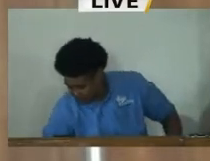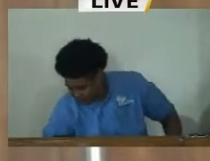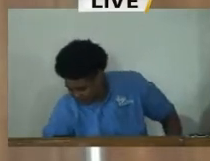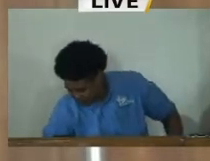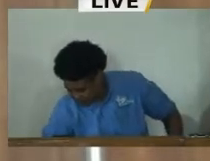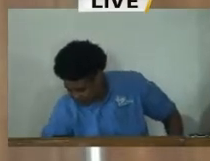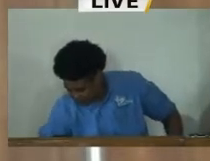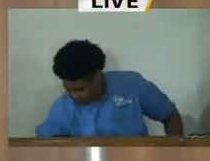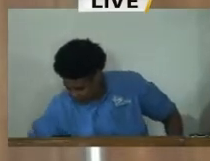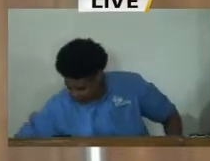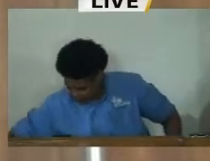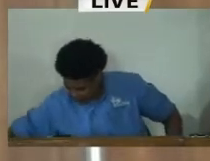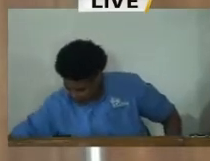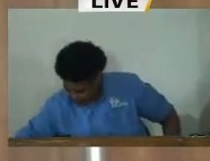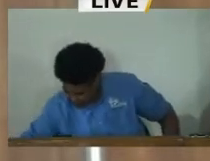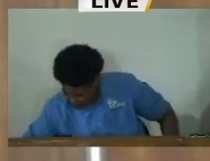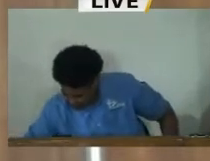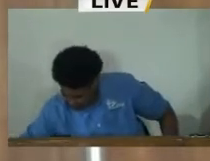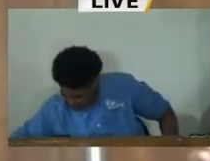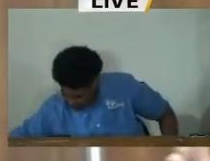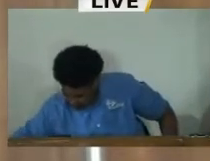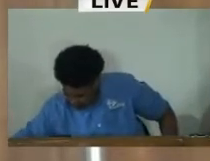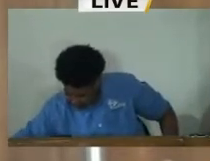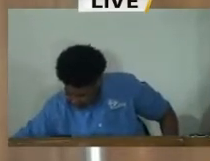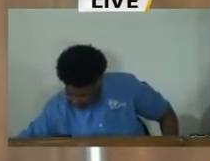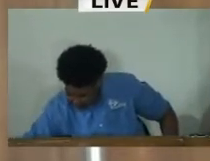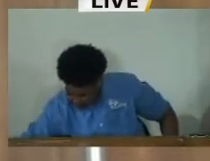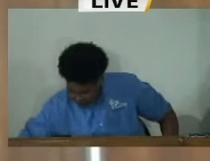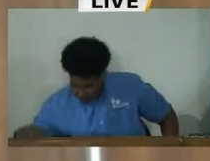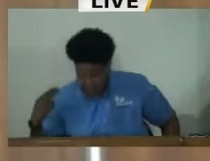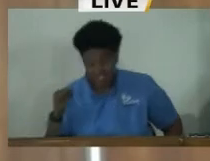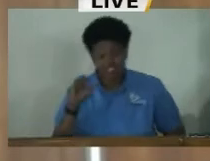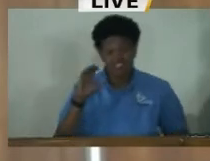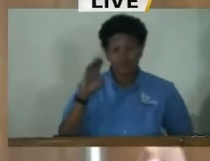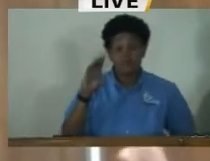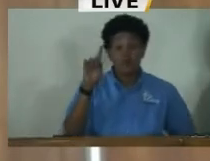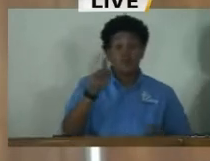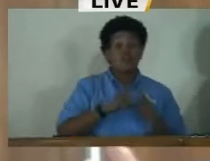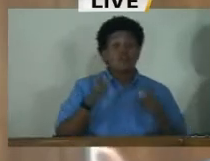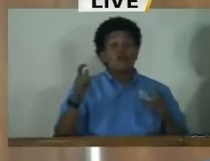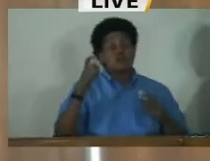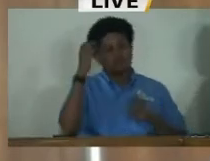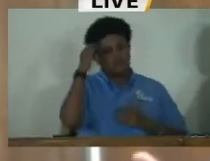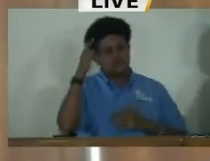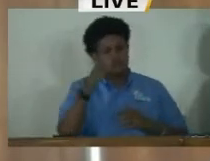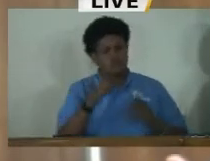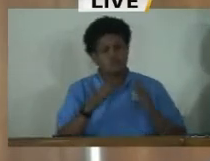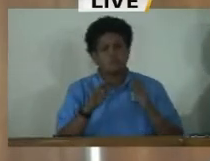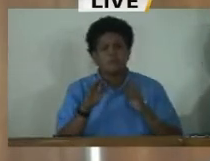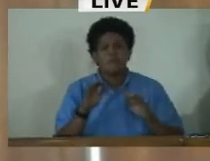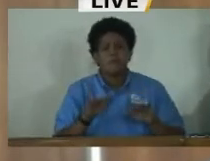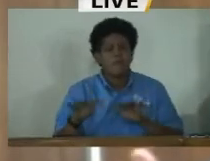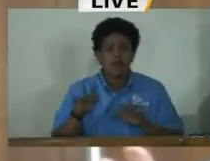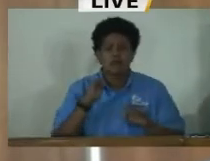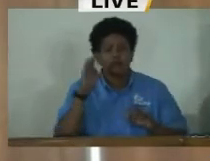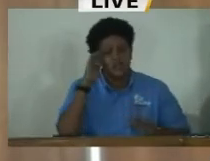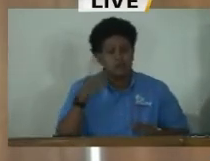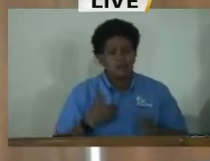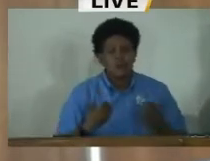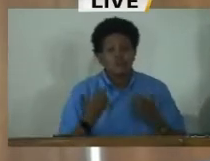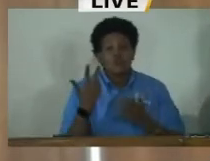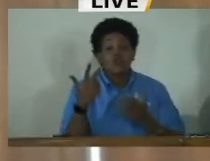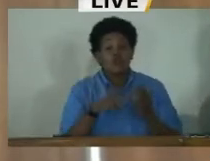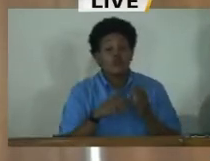one of the world's largest banks, have deployed about 3,000. They're going to hire 3,000 new